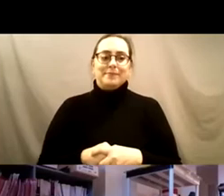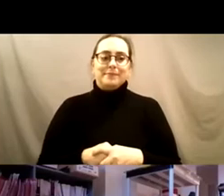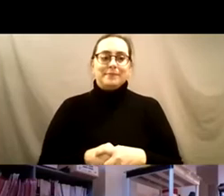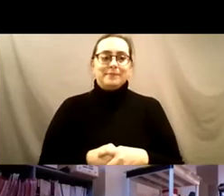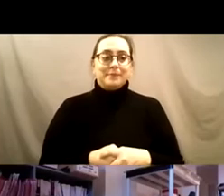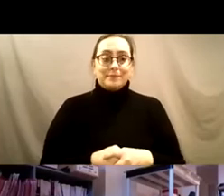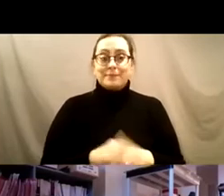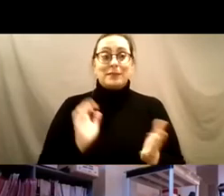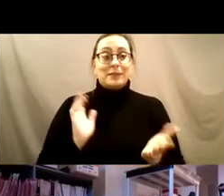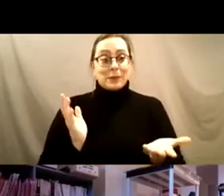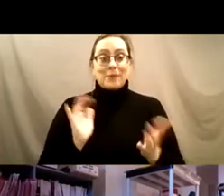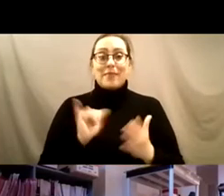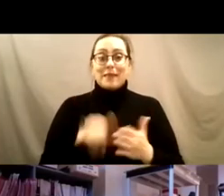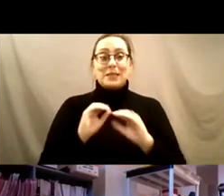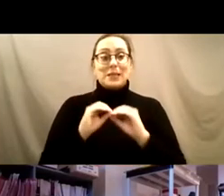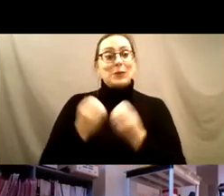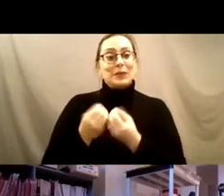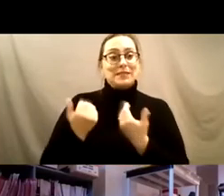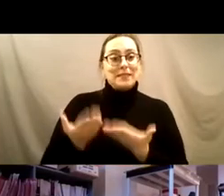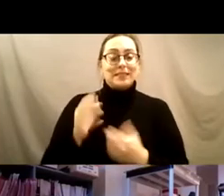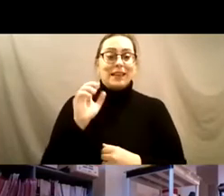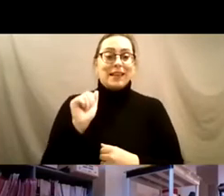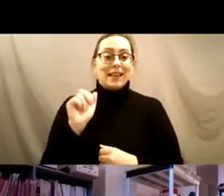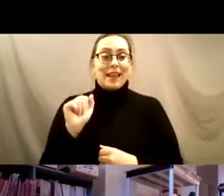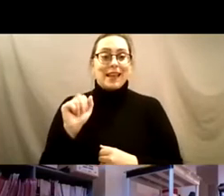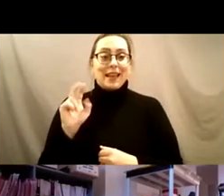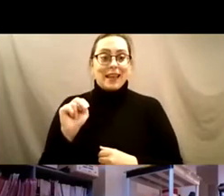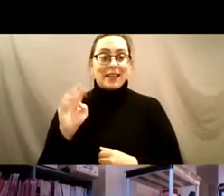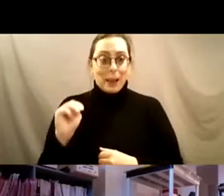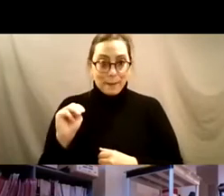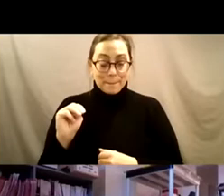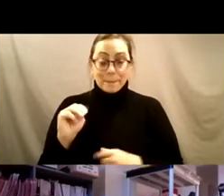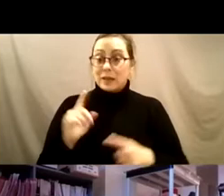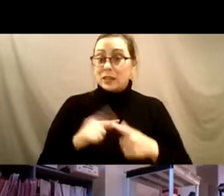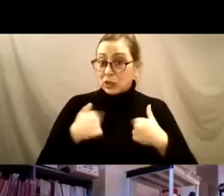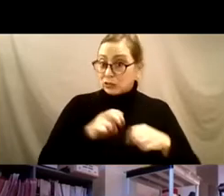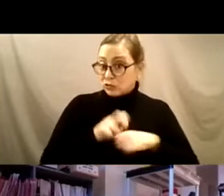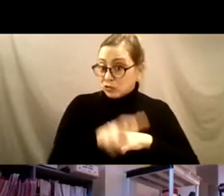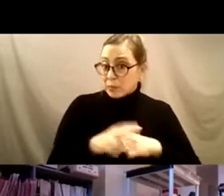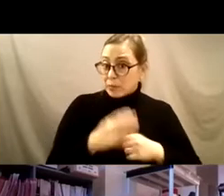That's the organization. Would you like me to just jump into part C, Diane?